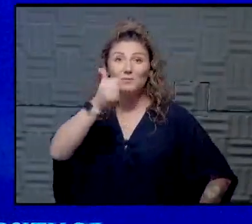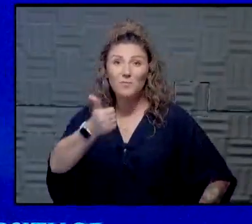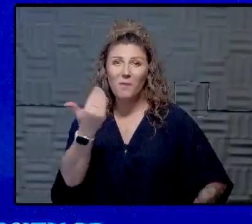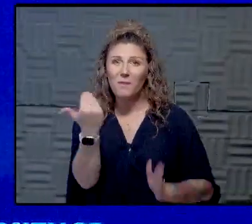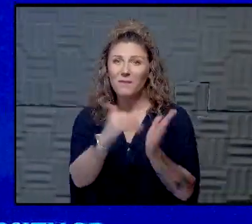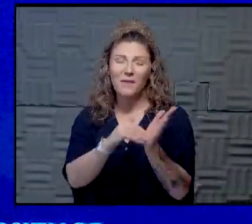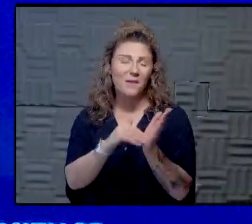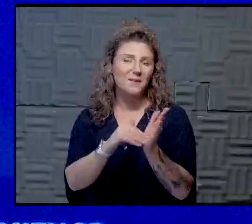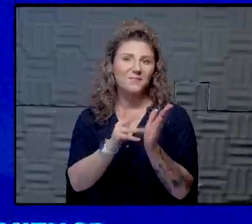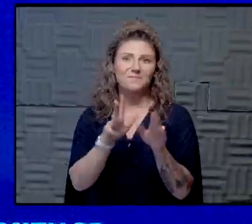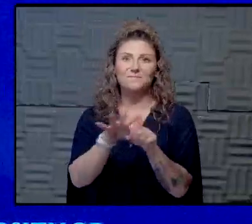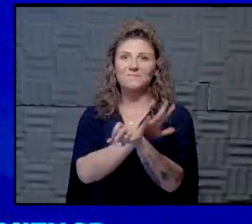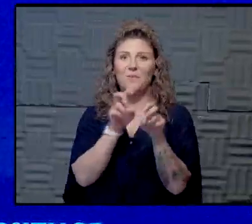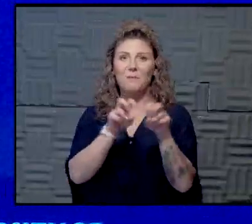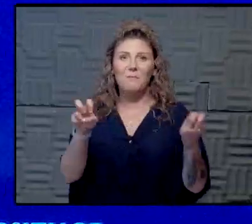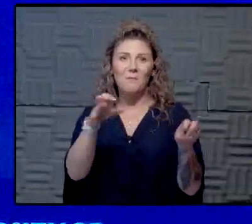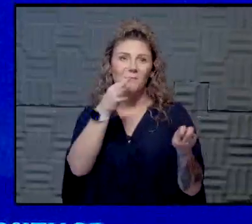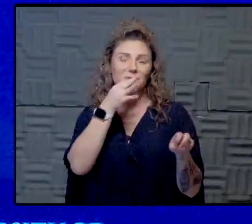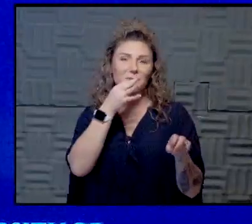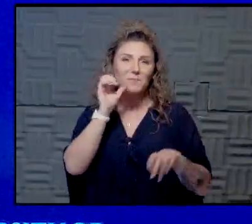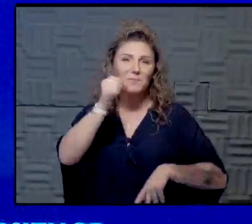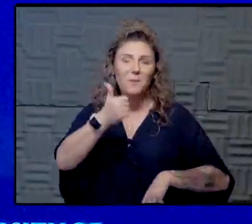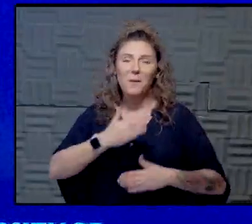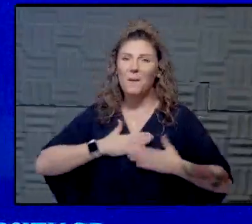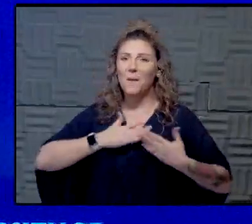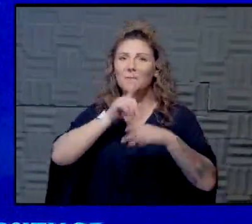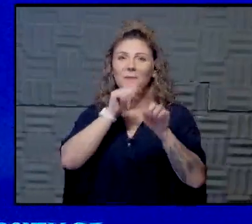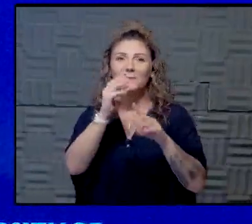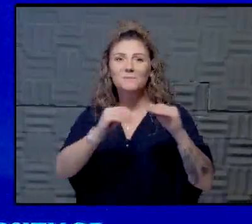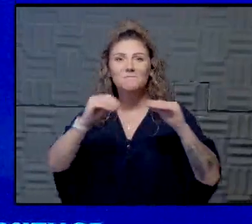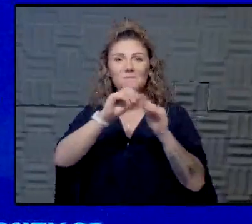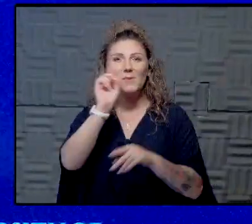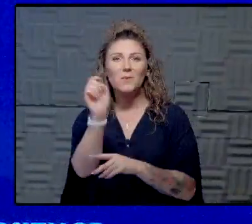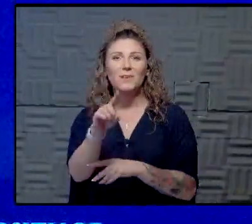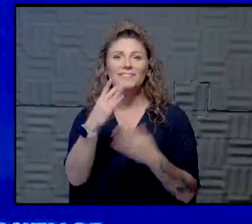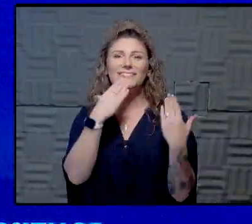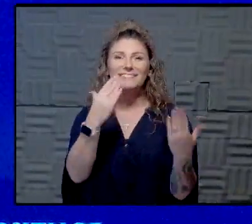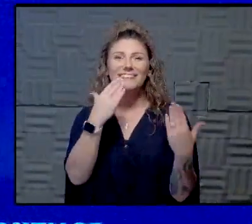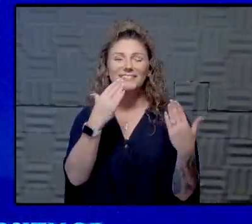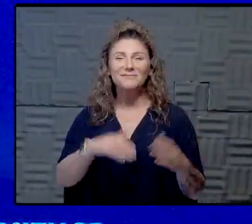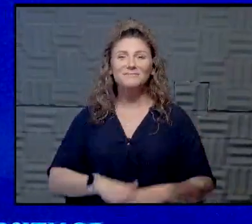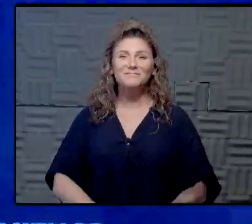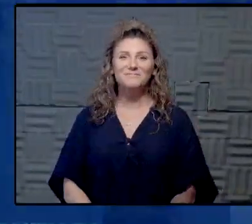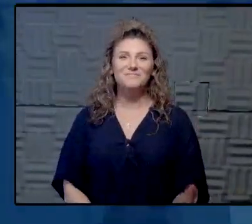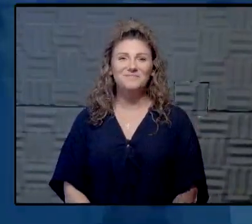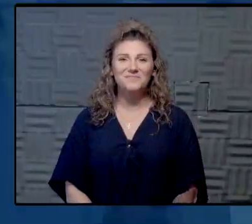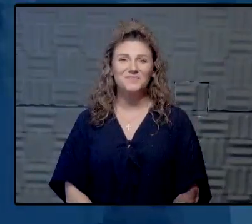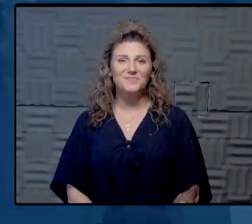tomorrow. Again, we have a panel of experts, and we'll be happy to answer more questions. Thank you very much.